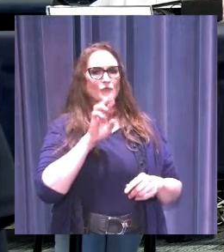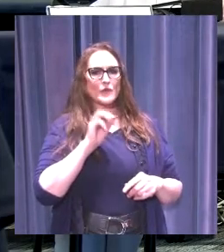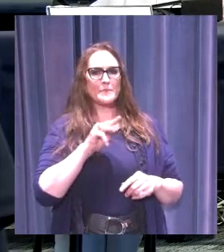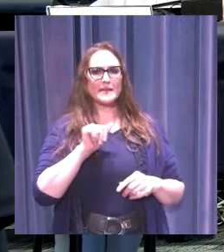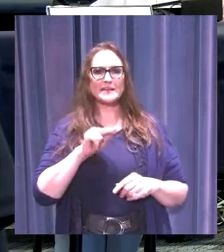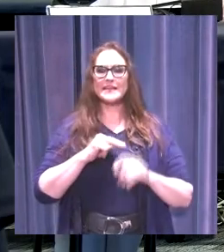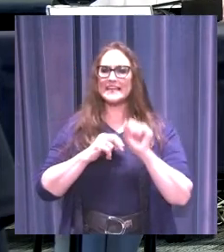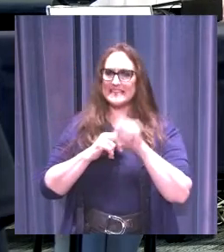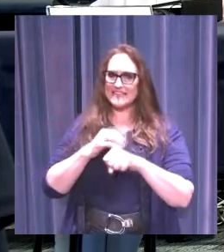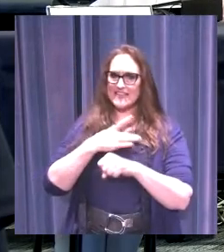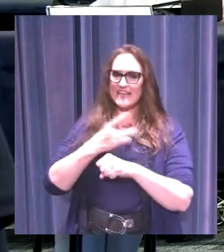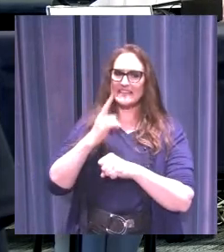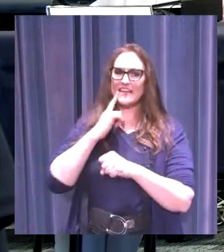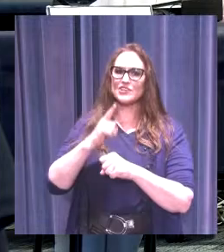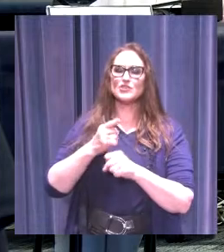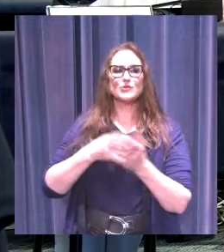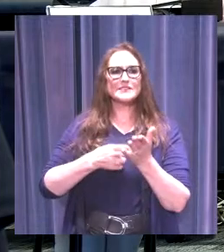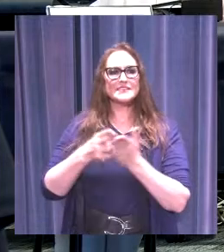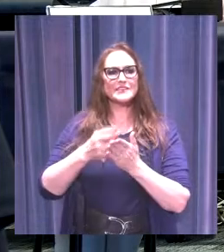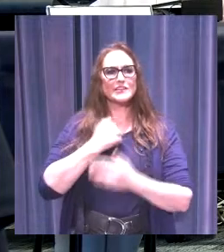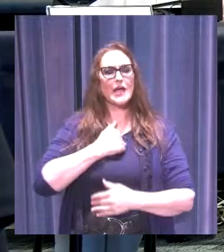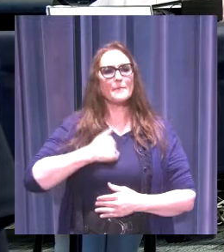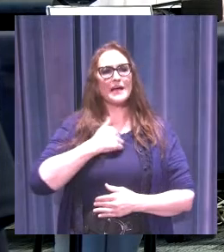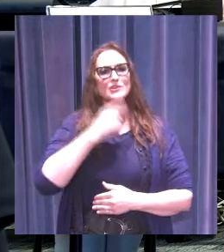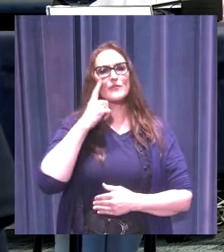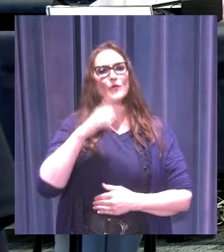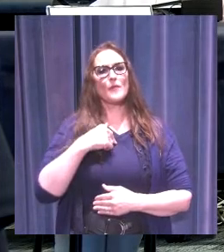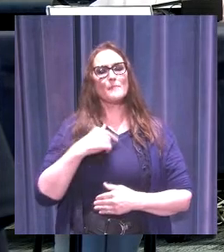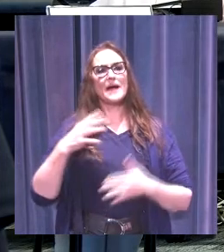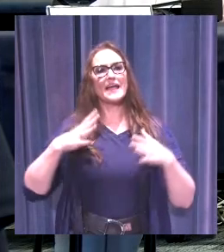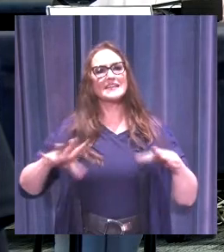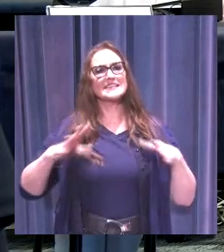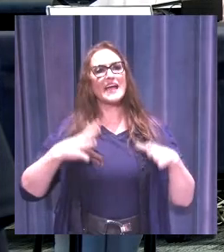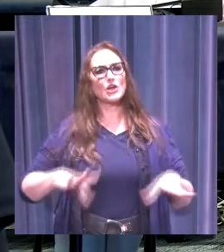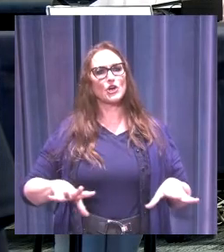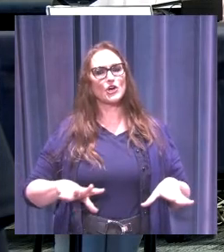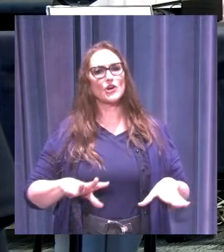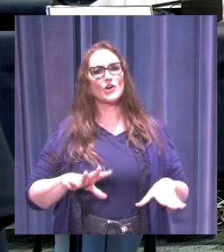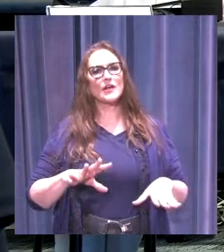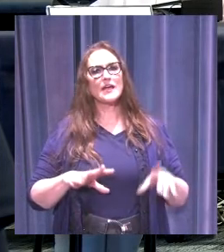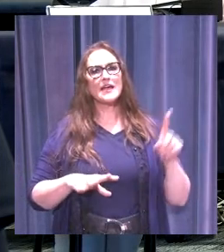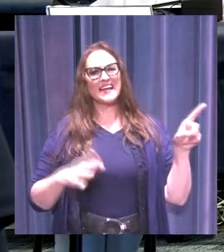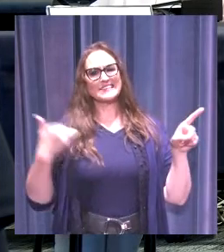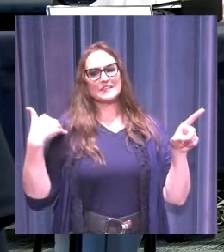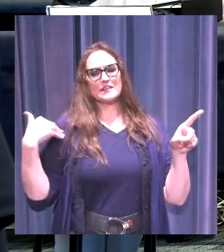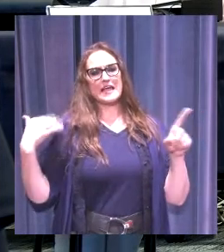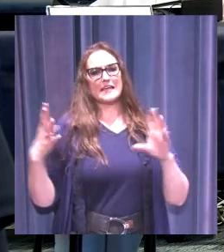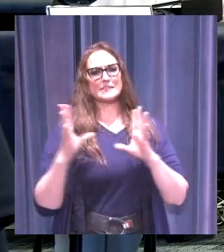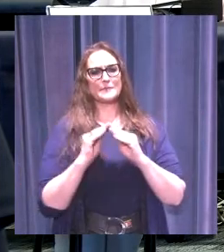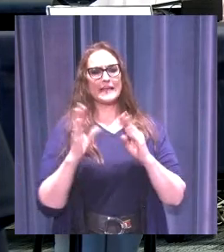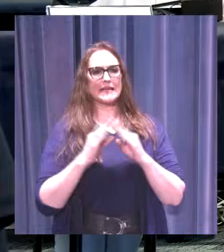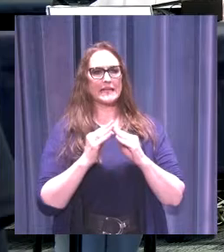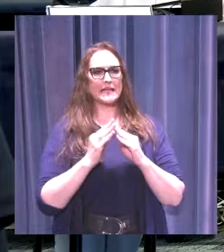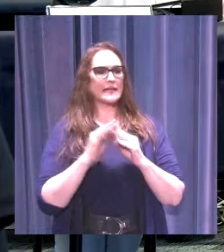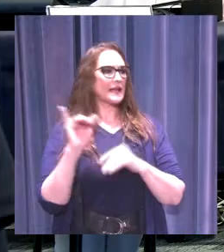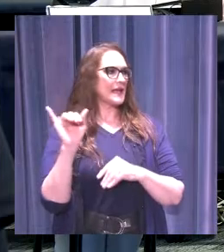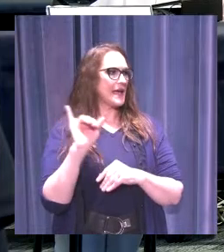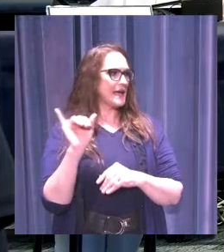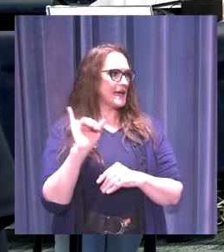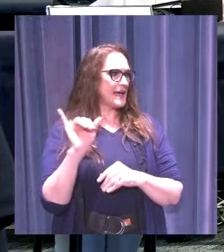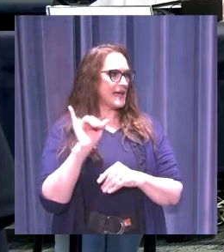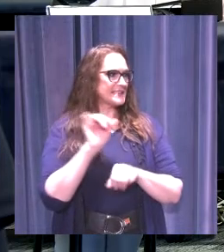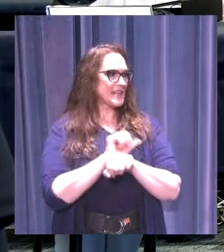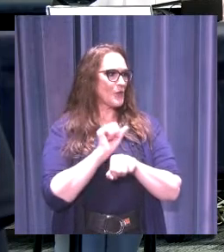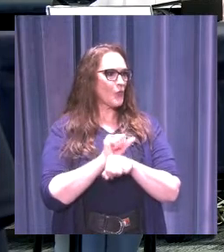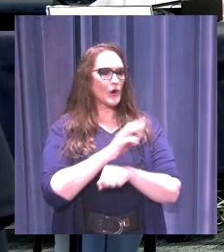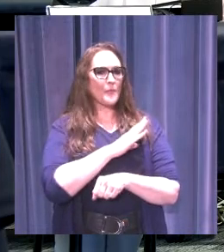Yeah, I'd like to sincerely apologize for my attire at the last meeting. As a